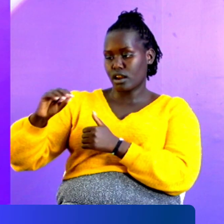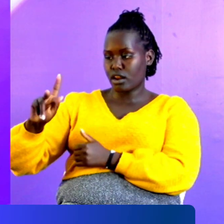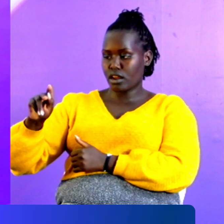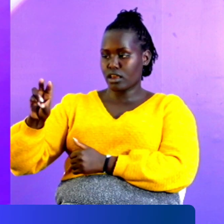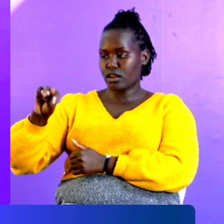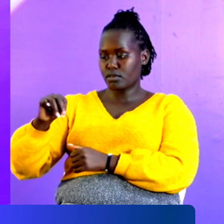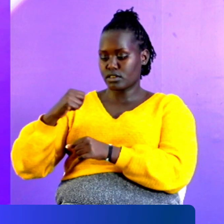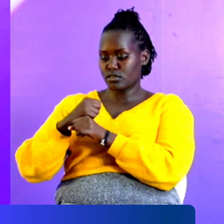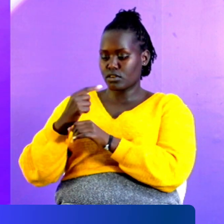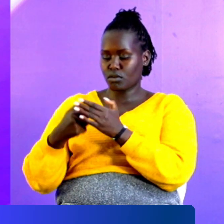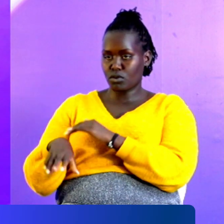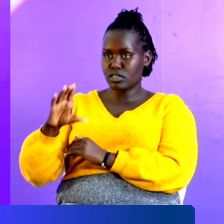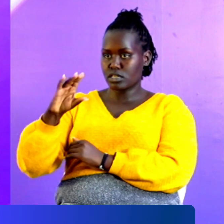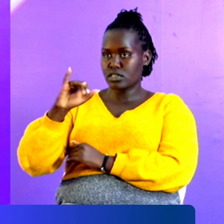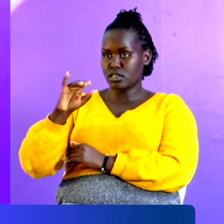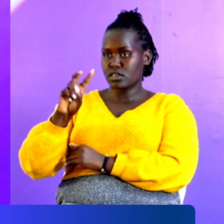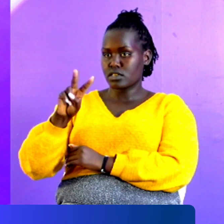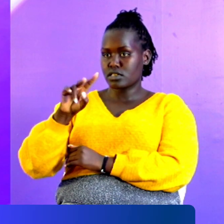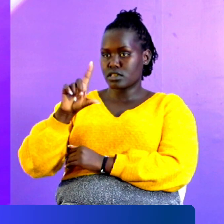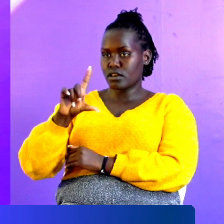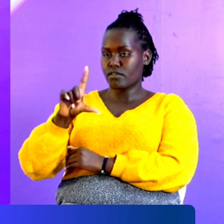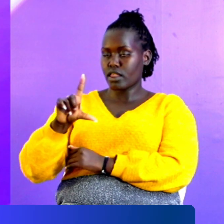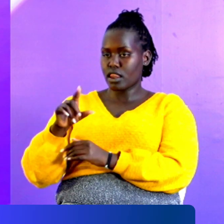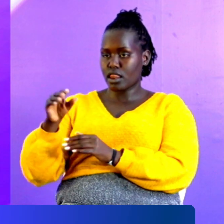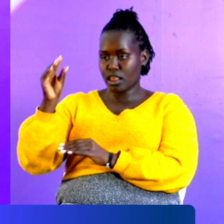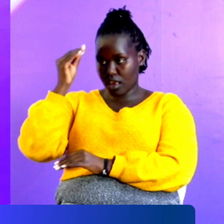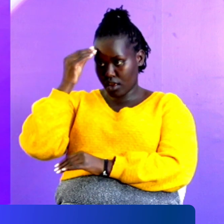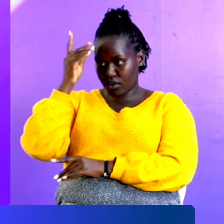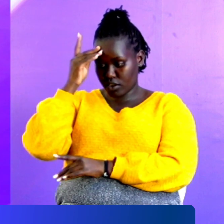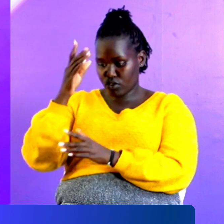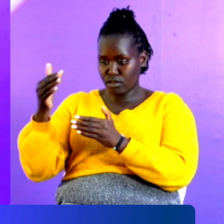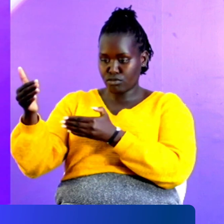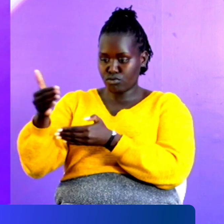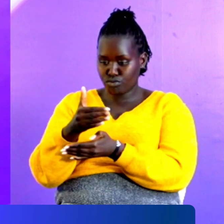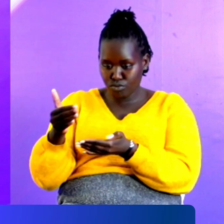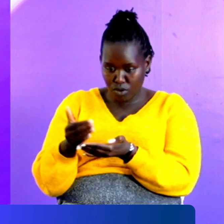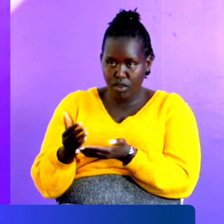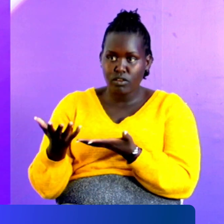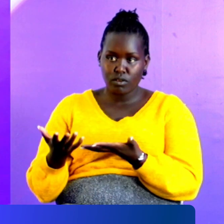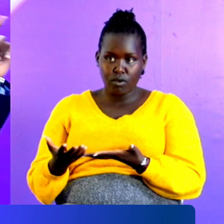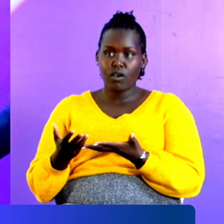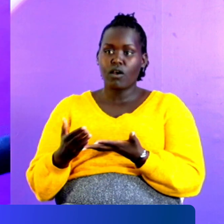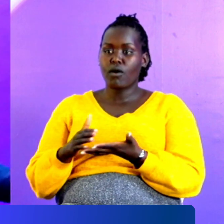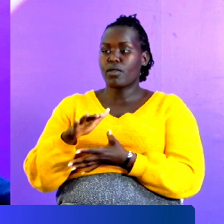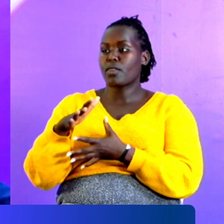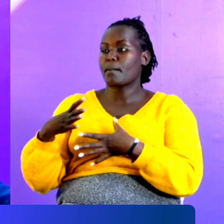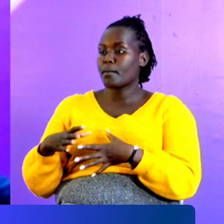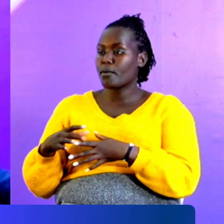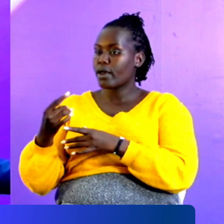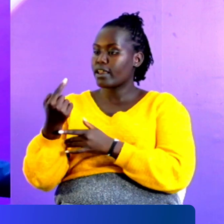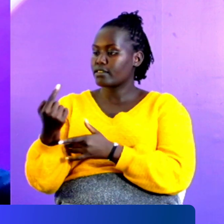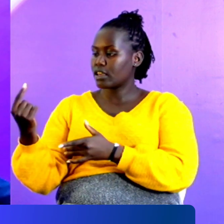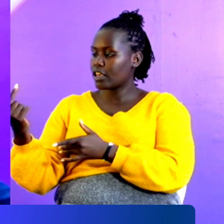kilometers doing civic education. Okay? Yeah. And mobilizing on the ground in each